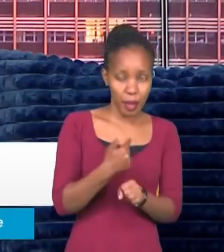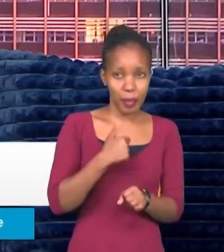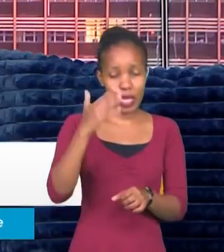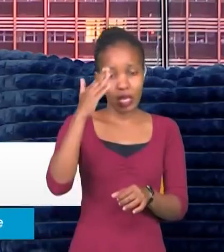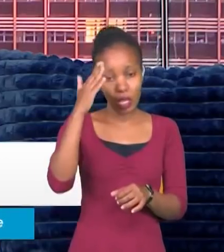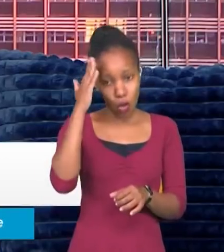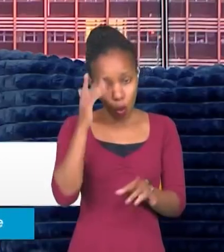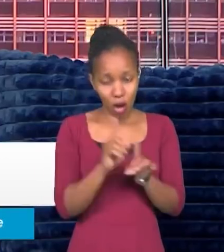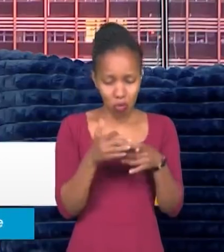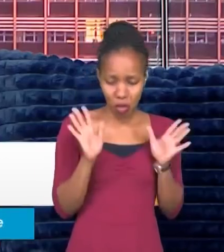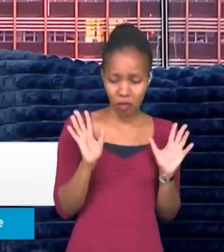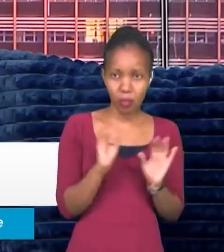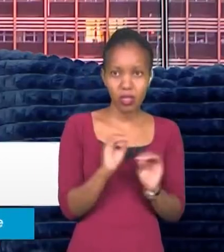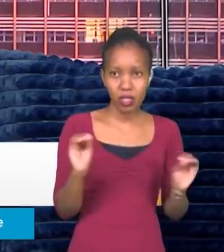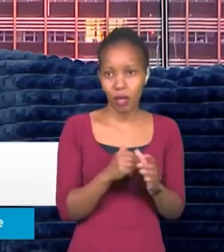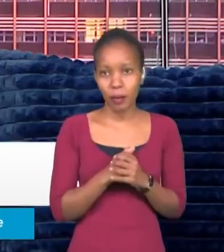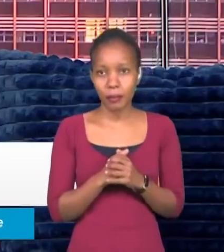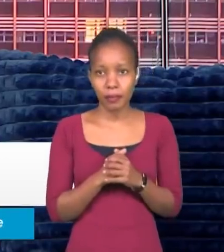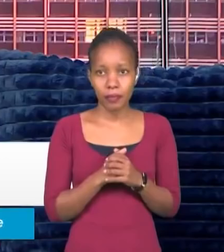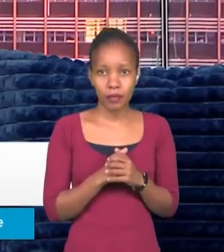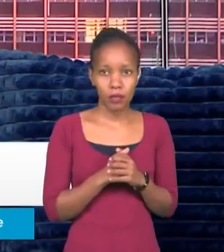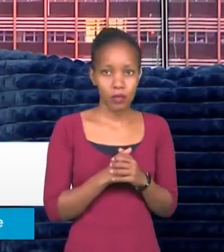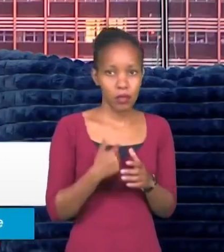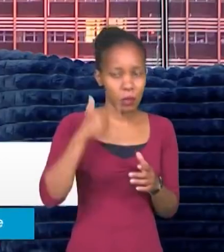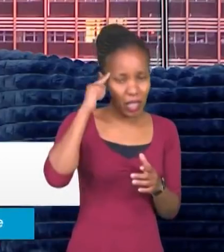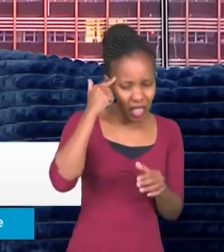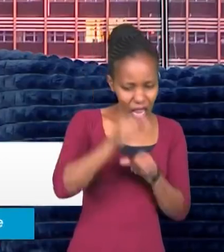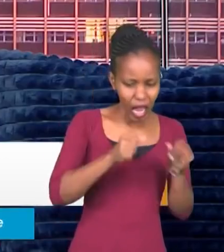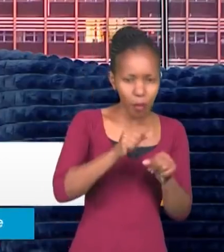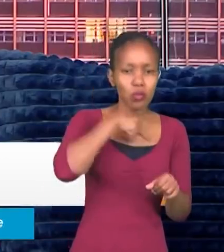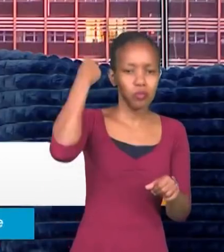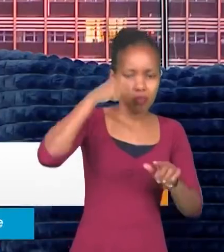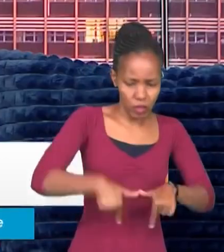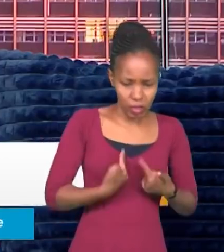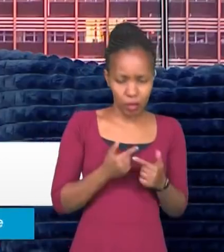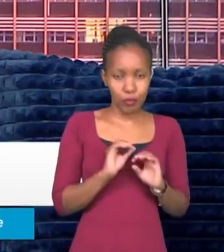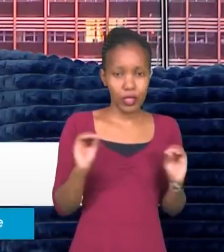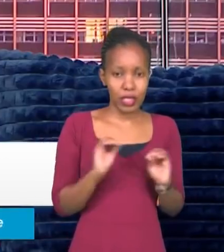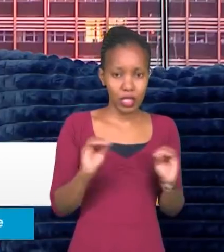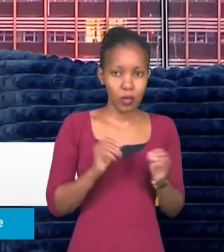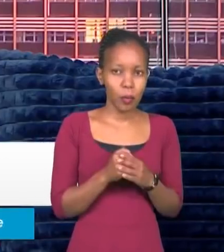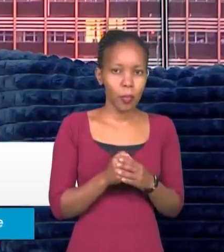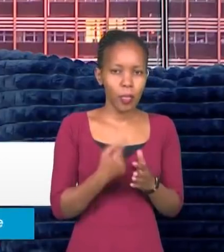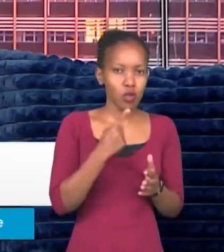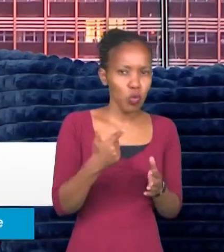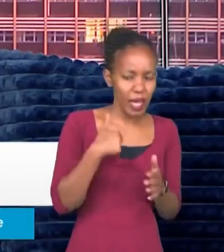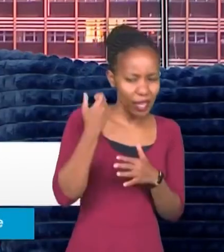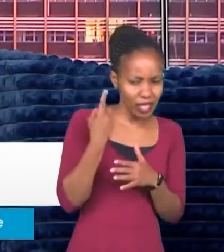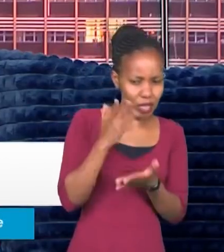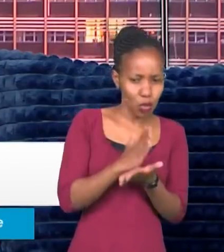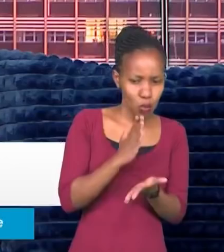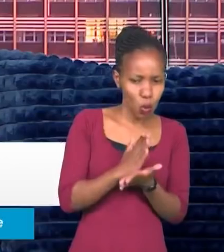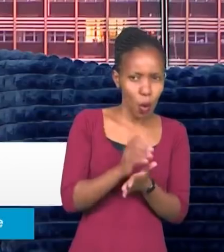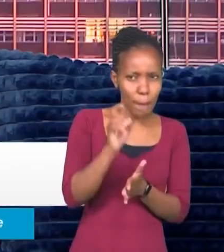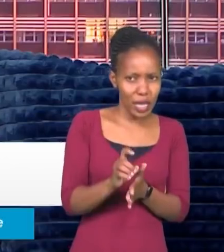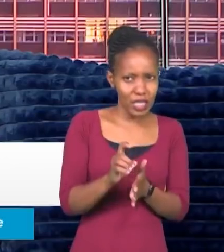up. Maybe that is what made me not think of committing suicide like everyone else is doing. Sure. And so I realized I have to make it. You know, when